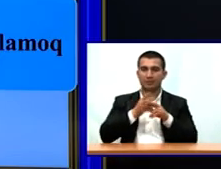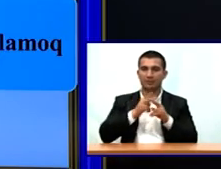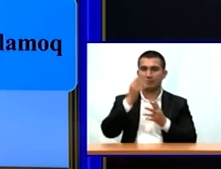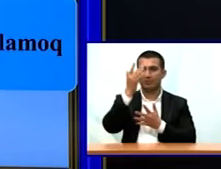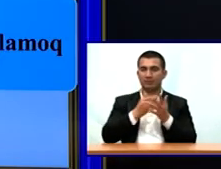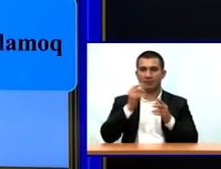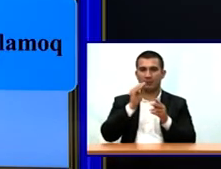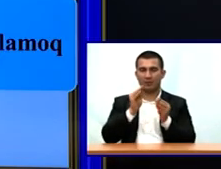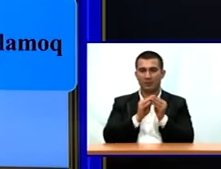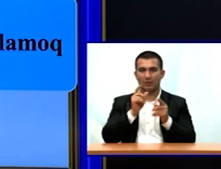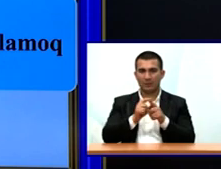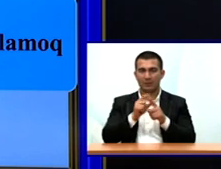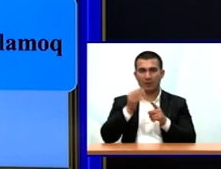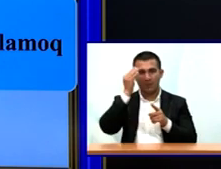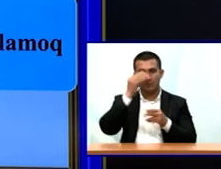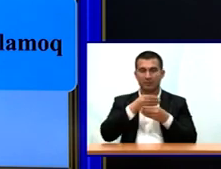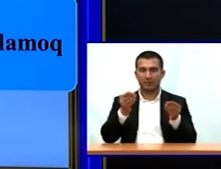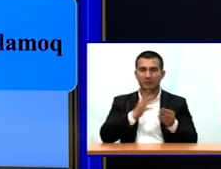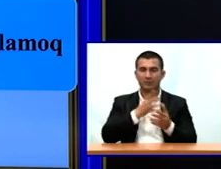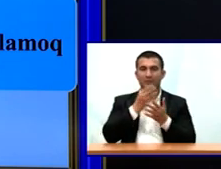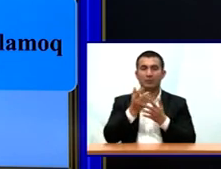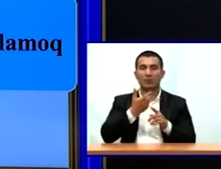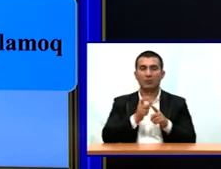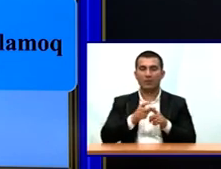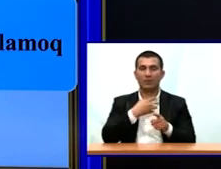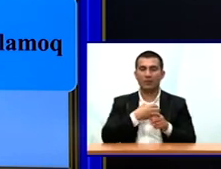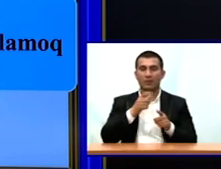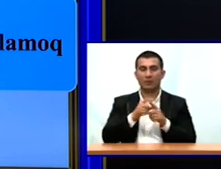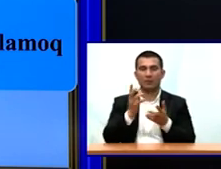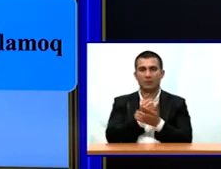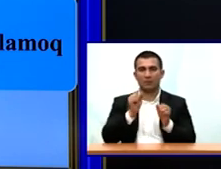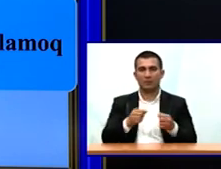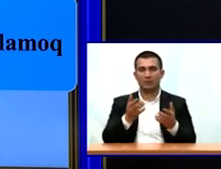ma'nodosh so'zlarni yoniga eng asosiy bo'lgan ma'nodosh so'zni topishimiz kerak.